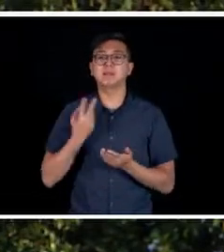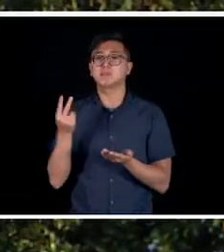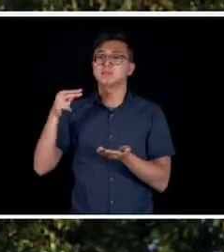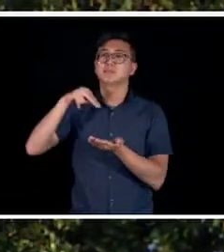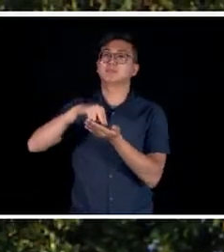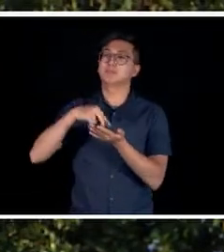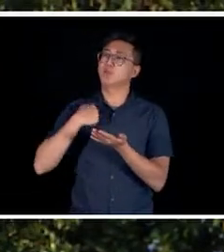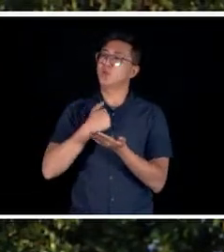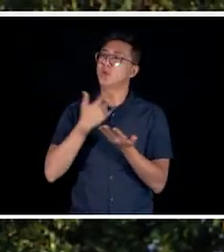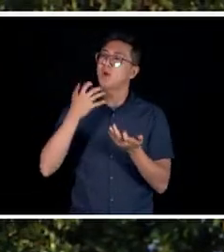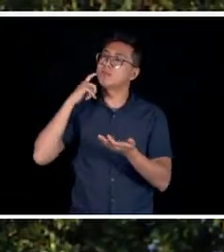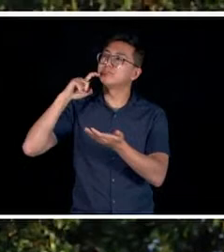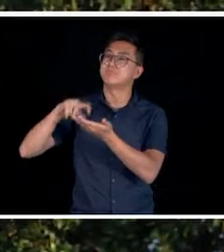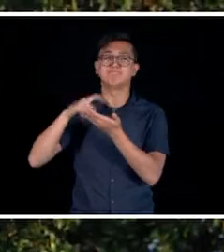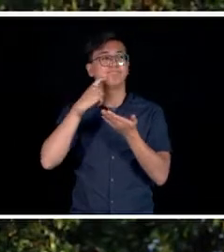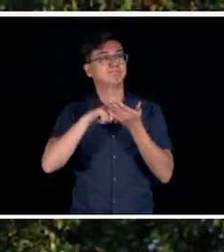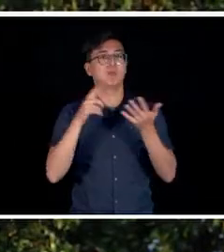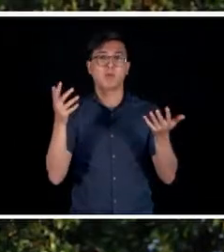acknowledged.